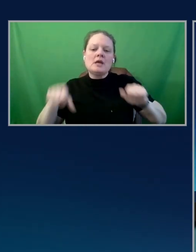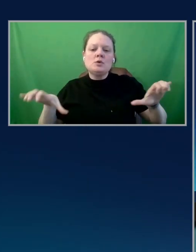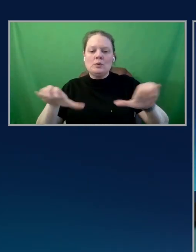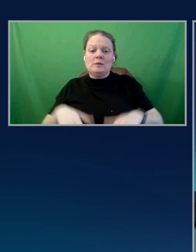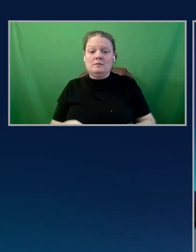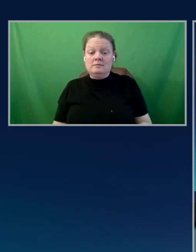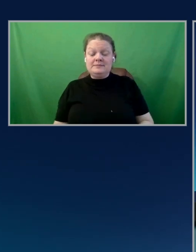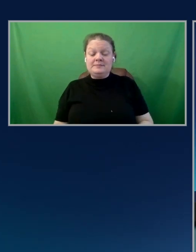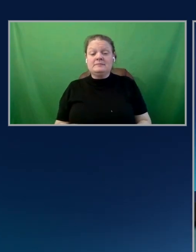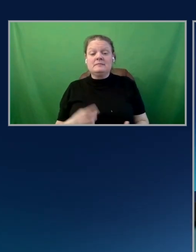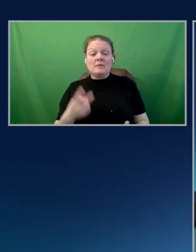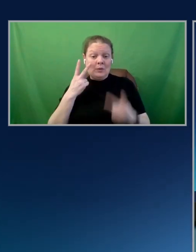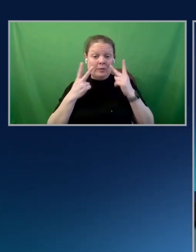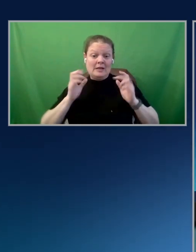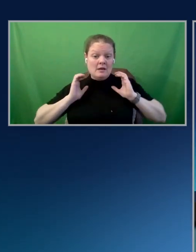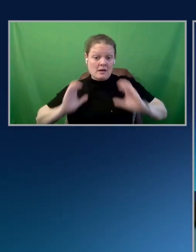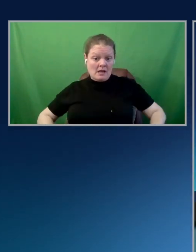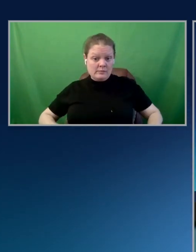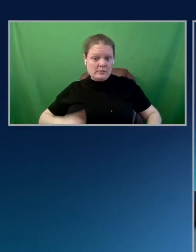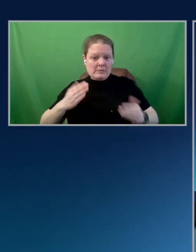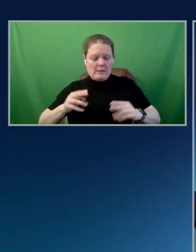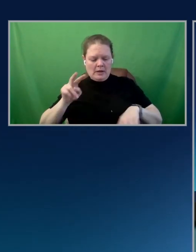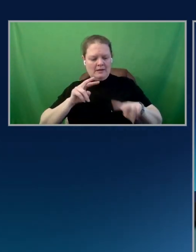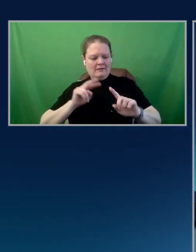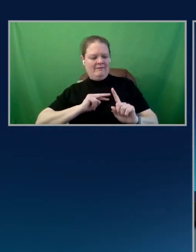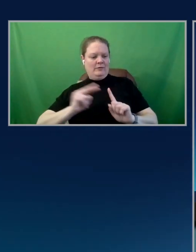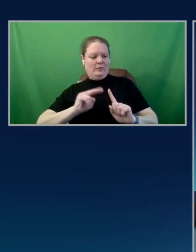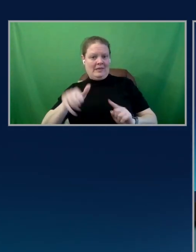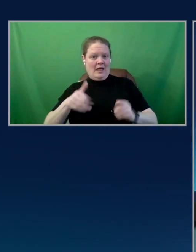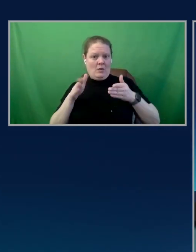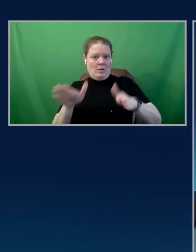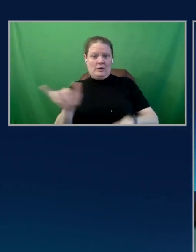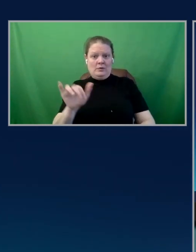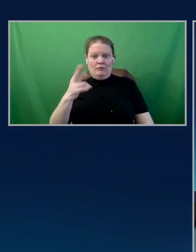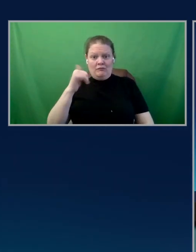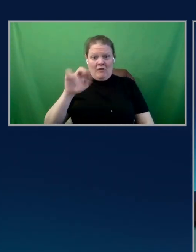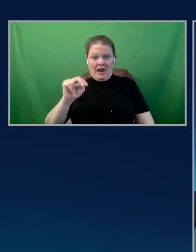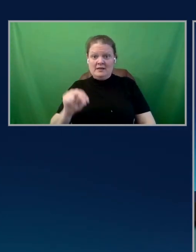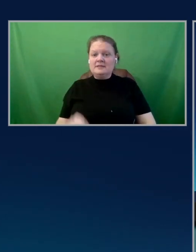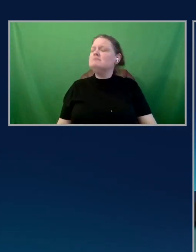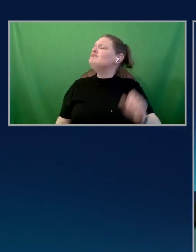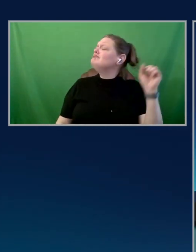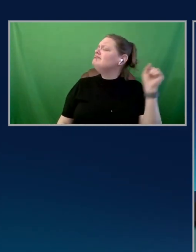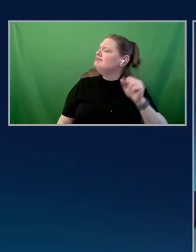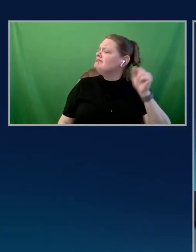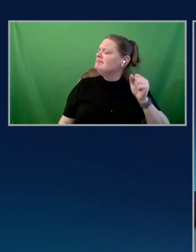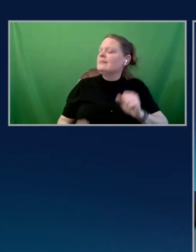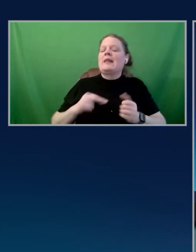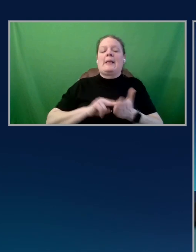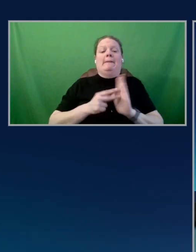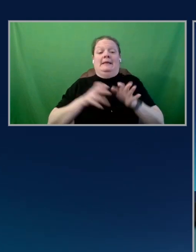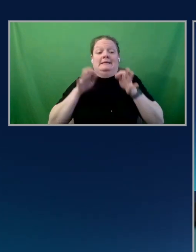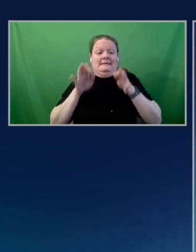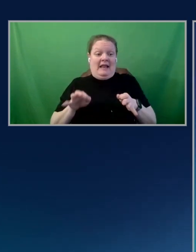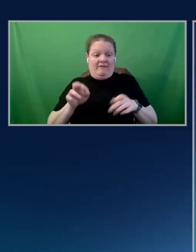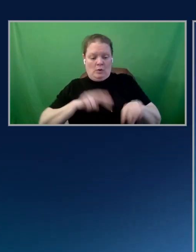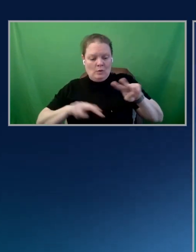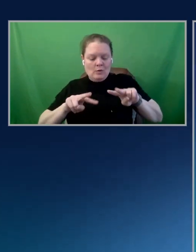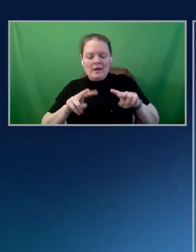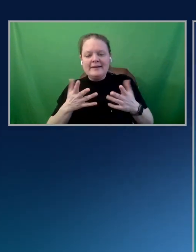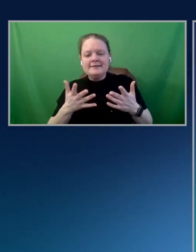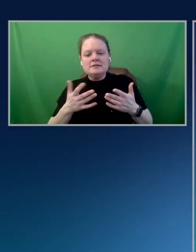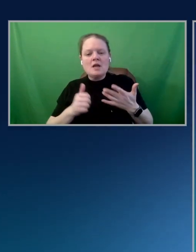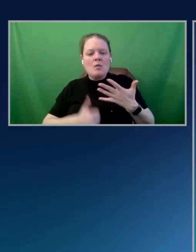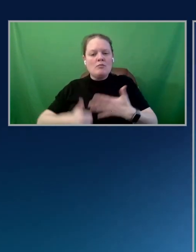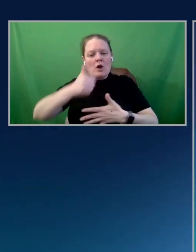see customers maybe looking at it that way too, Ryan? Yeah. I mean, definitely. I mean, you look at, like, the prioritization,